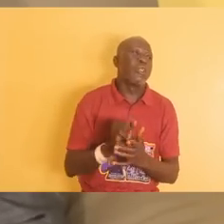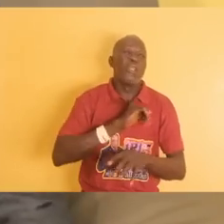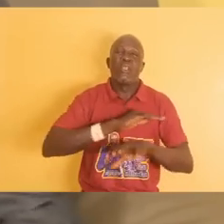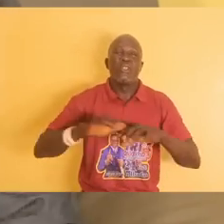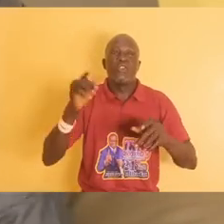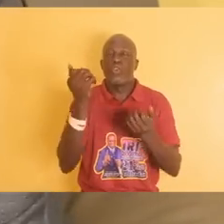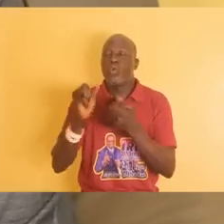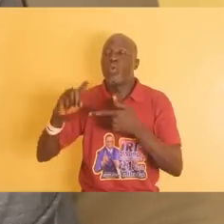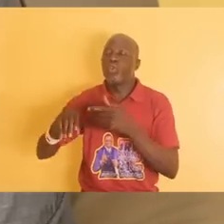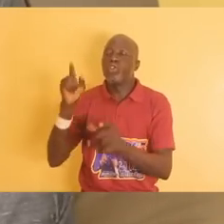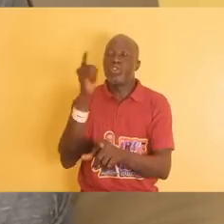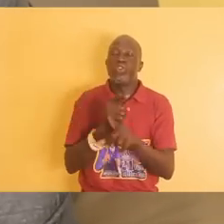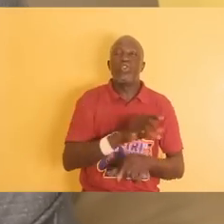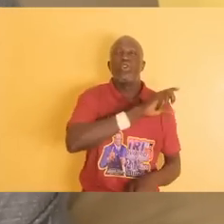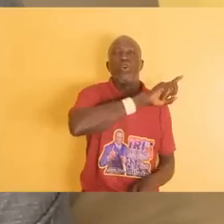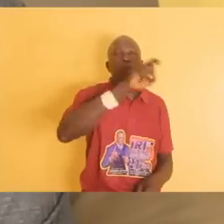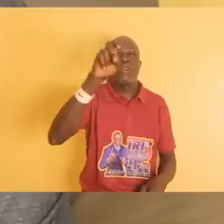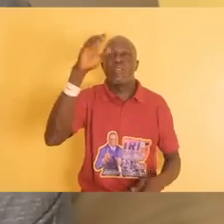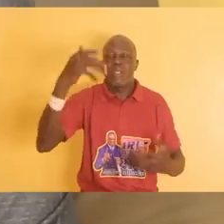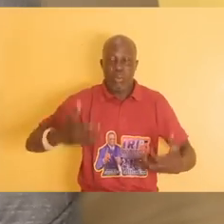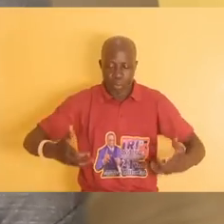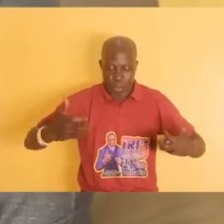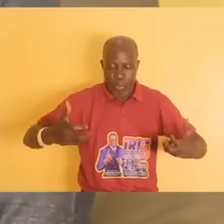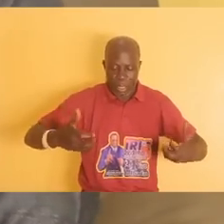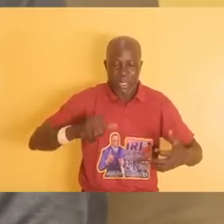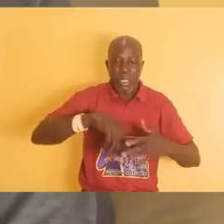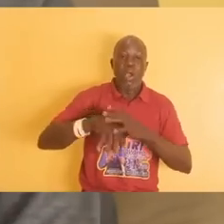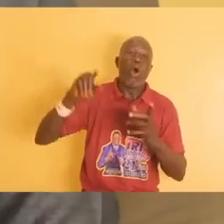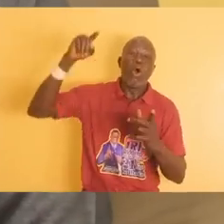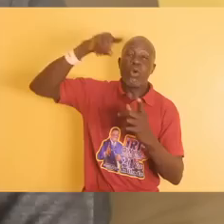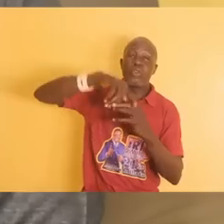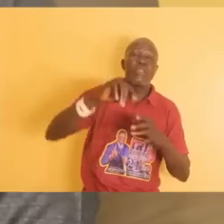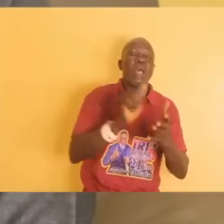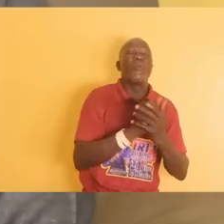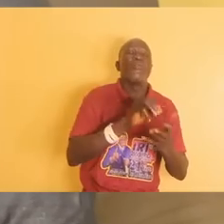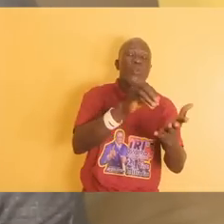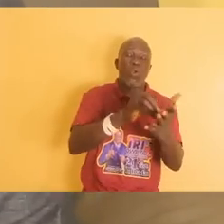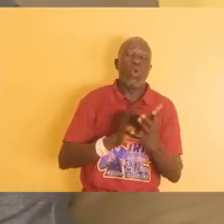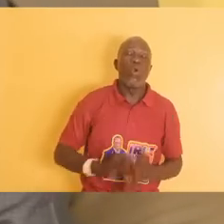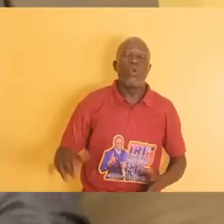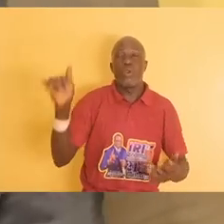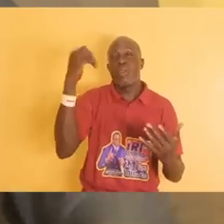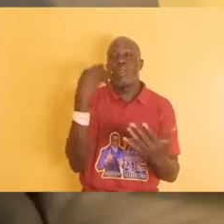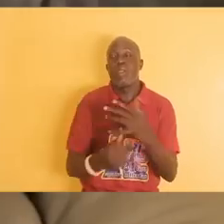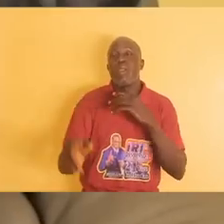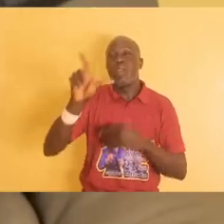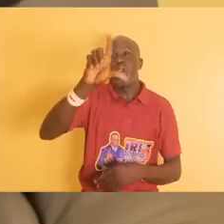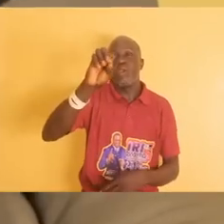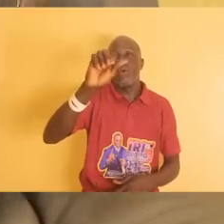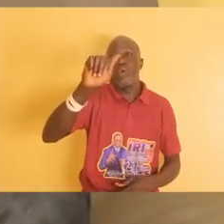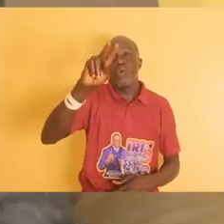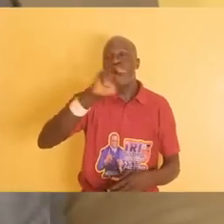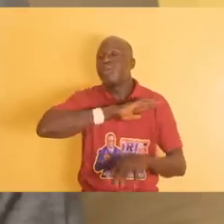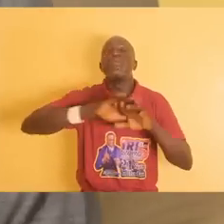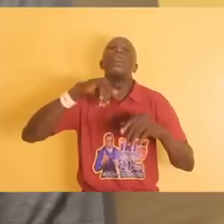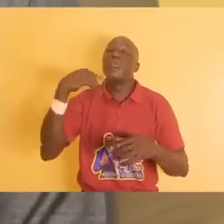why do be 100 bags in the shop? Because it's not more than 100 bags in the shop. This is what he gets. Till he's going there. Listen to me, sir. Only because if you don't